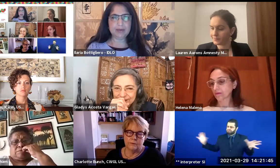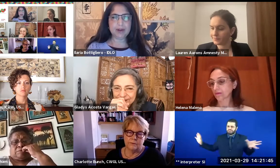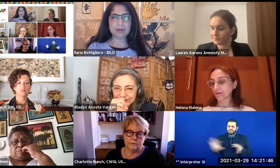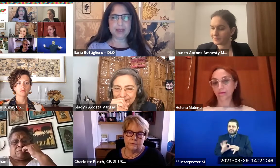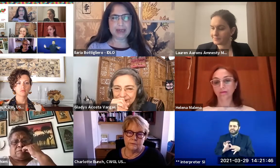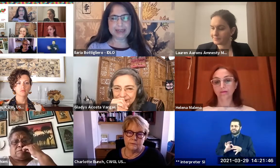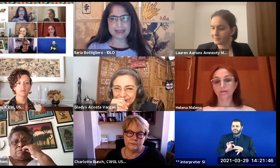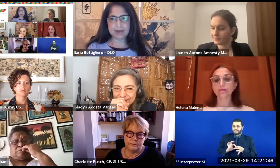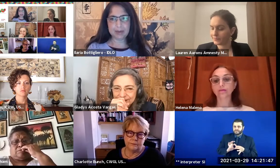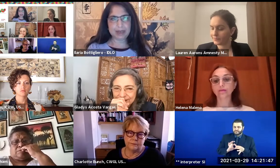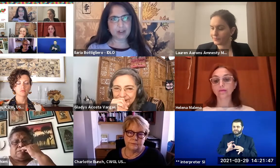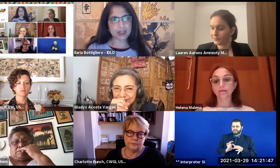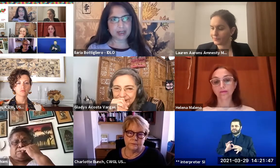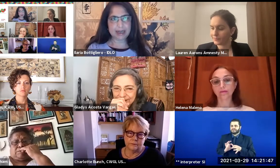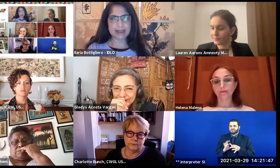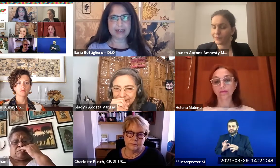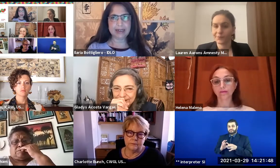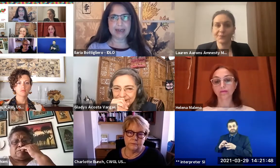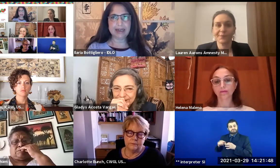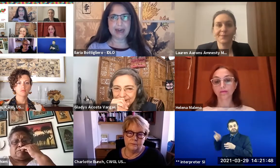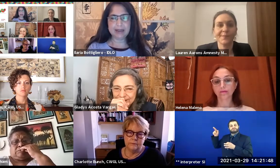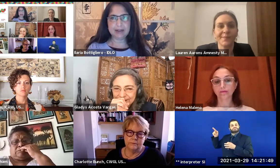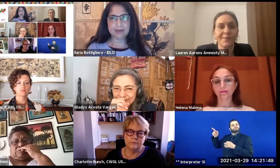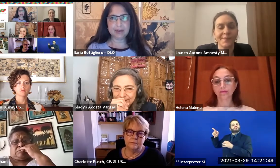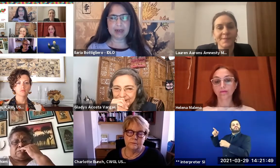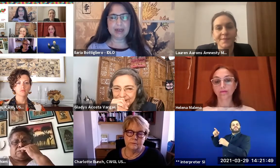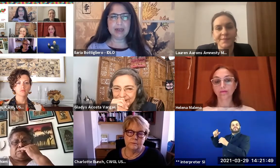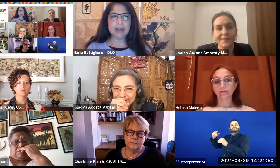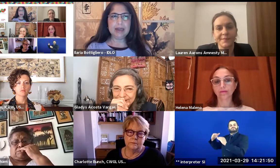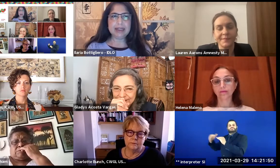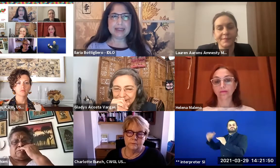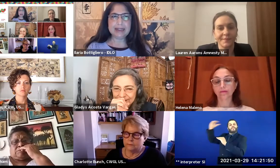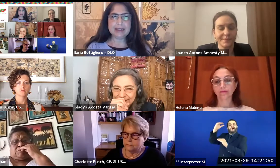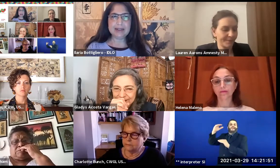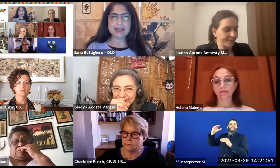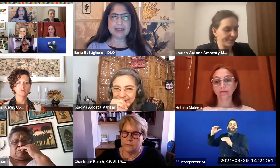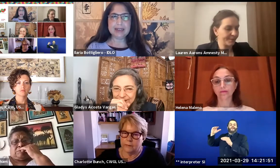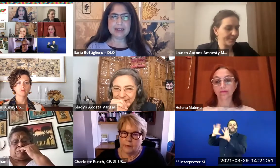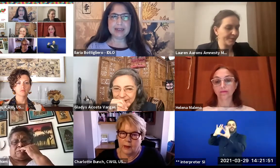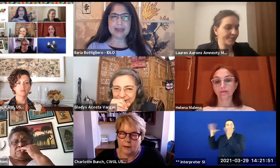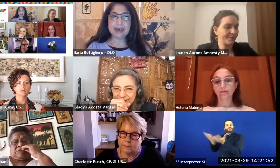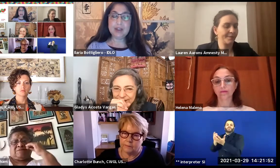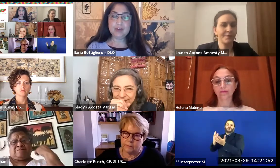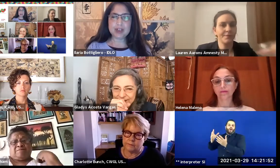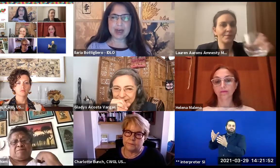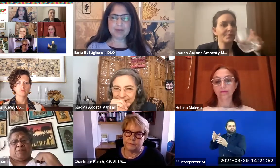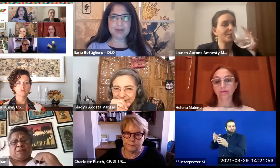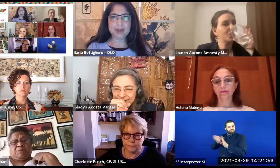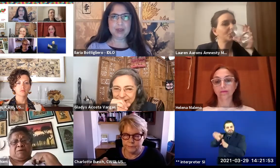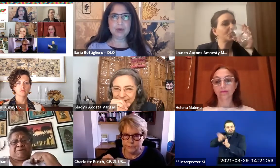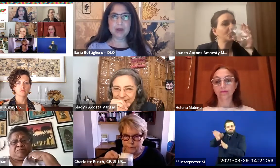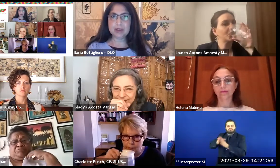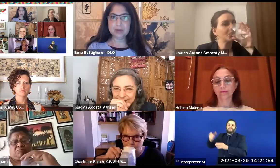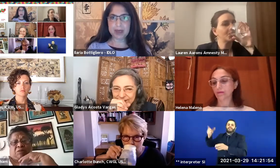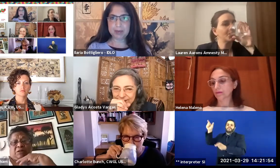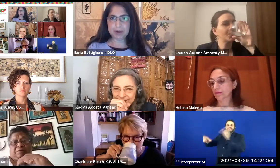well from the lesson from Beijing and other fora, is that there is a huge gap